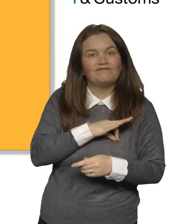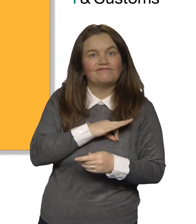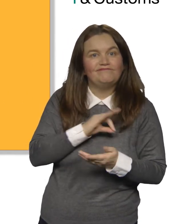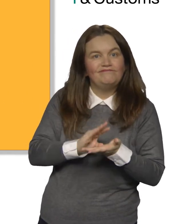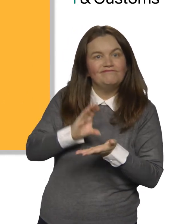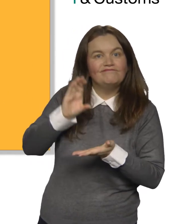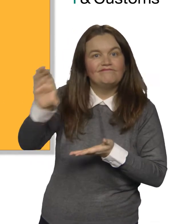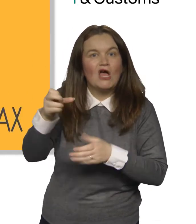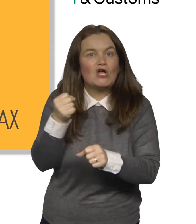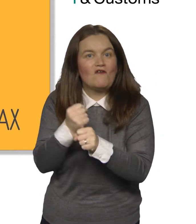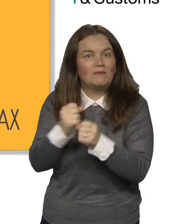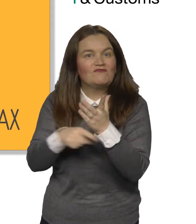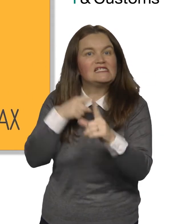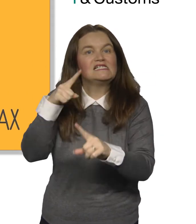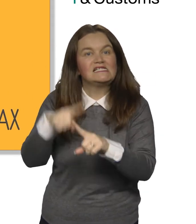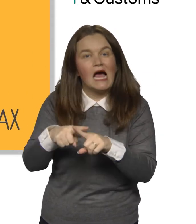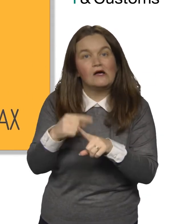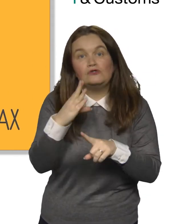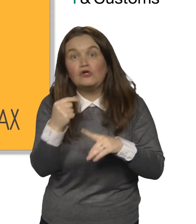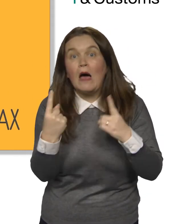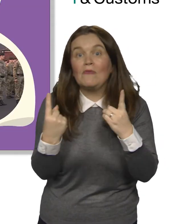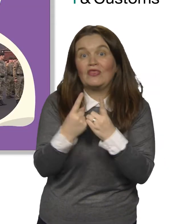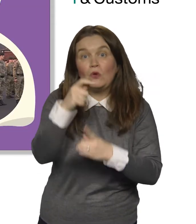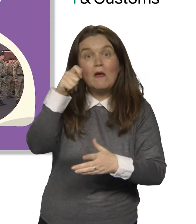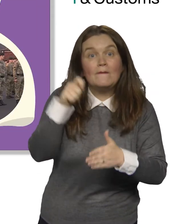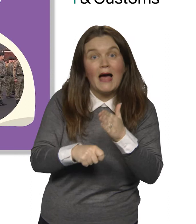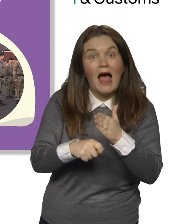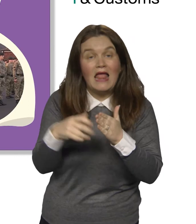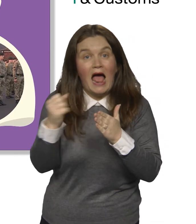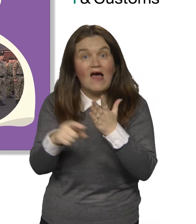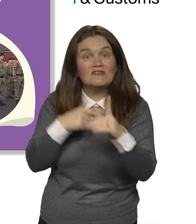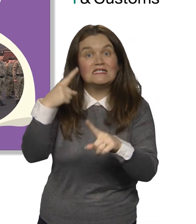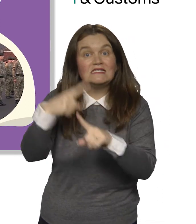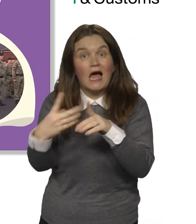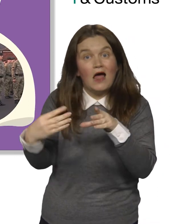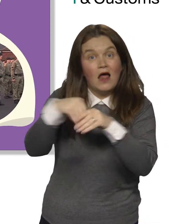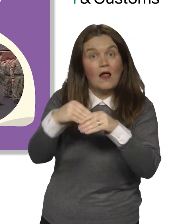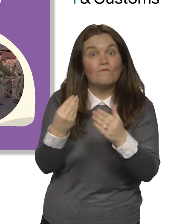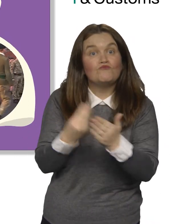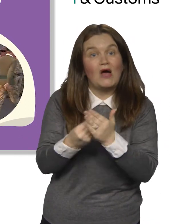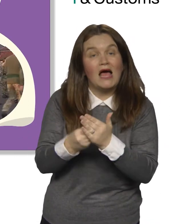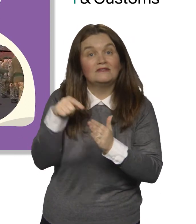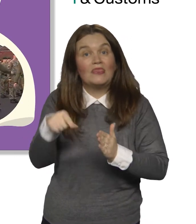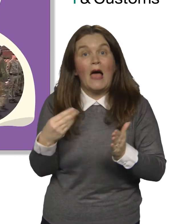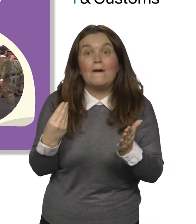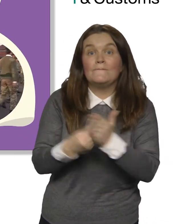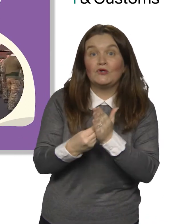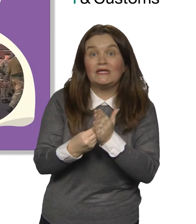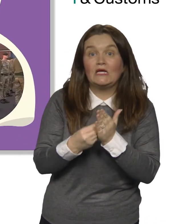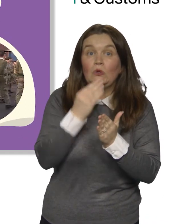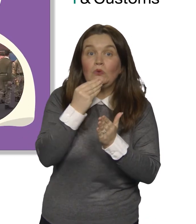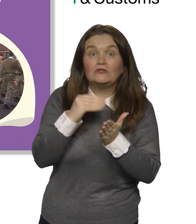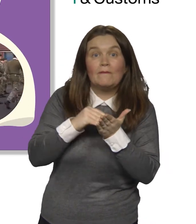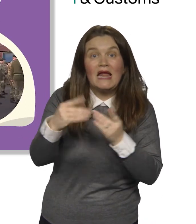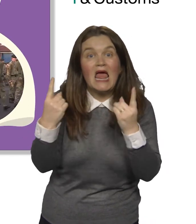you buy also have tax included in the price. All this money is used to pay for the things that are important to you and